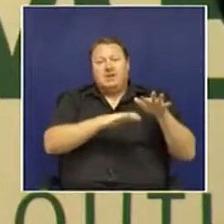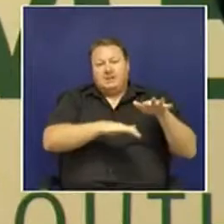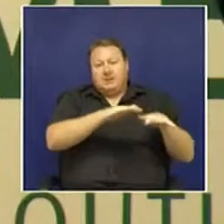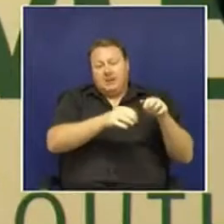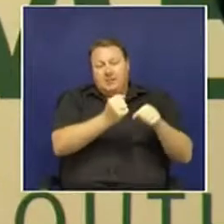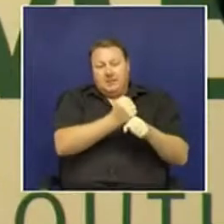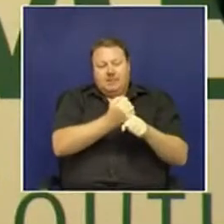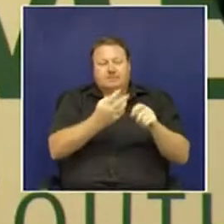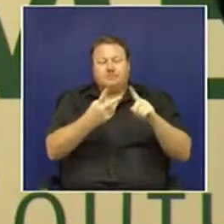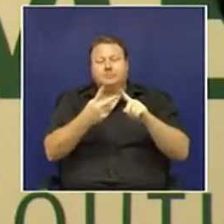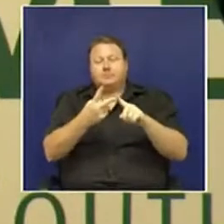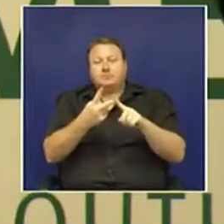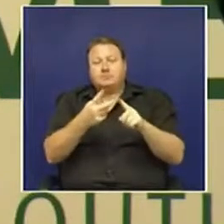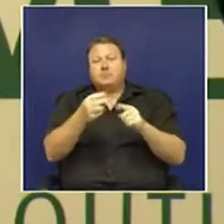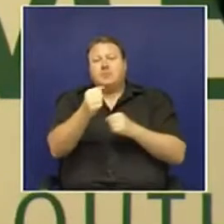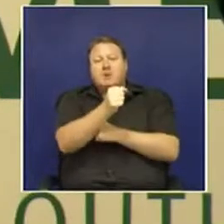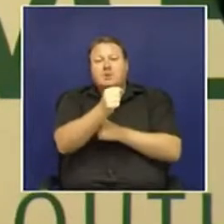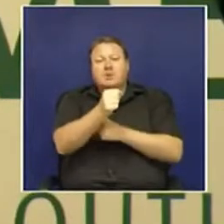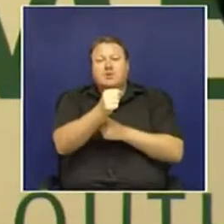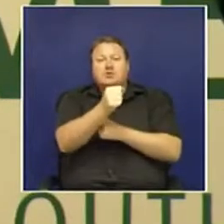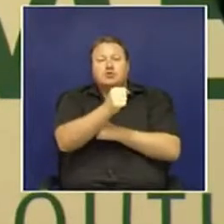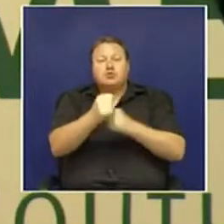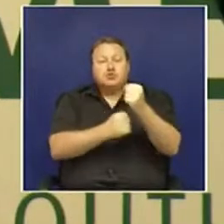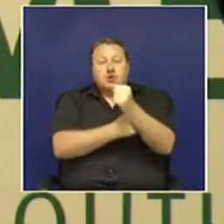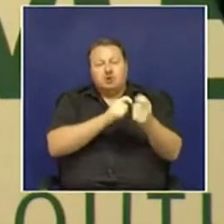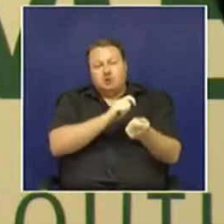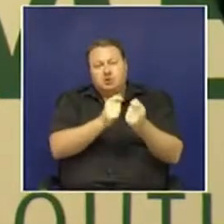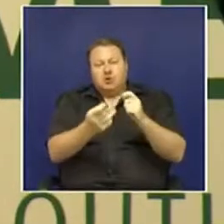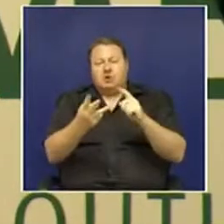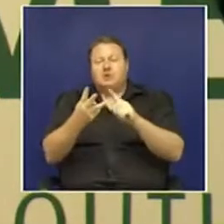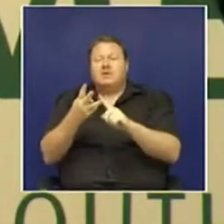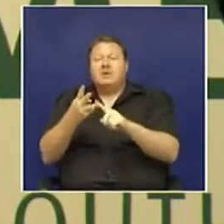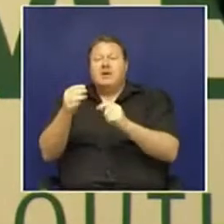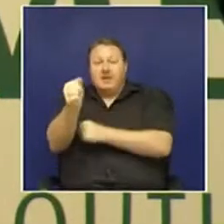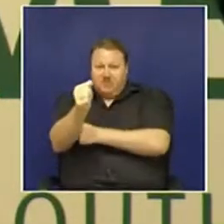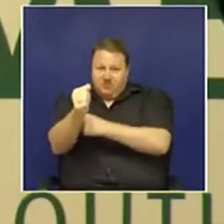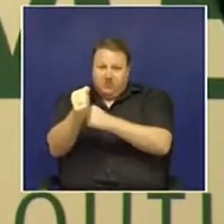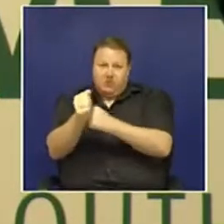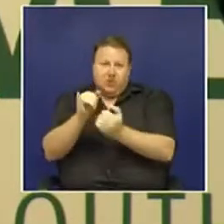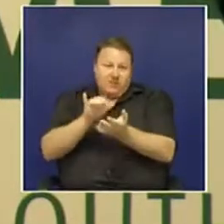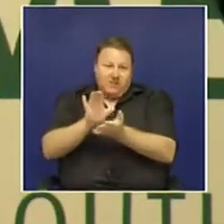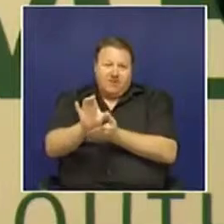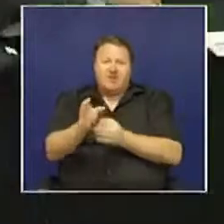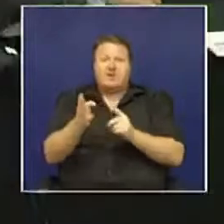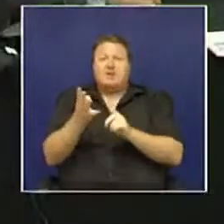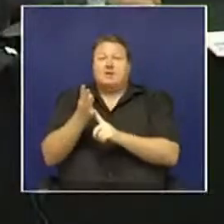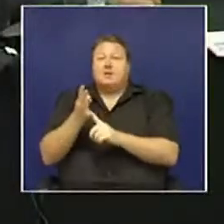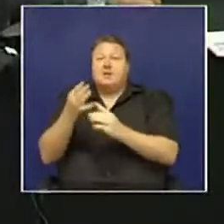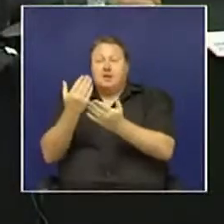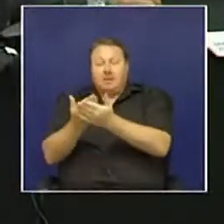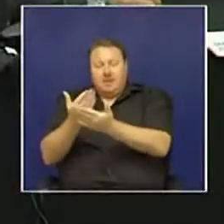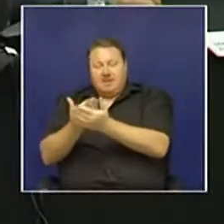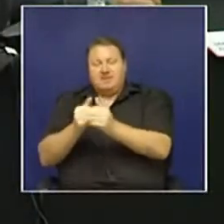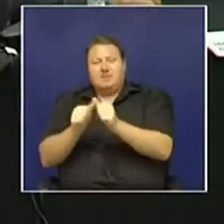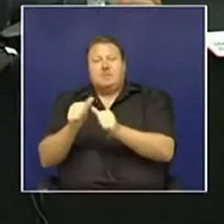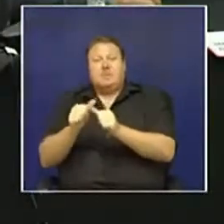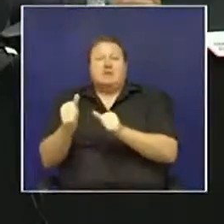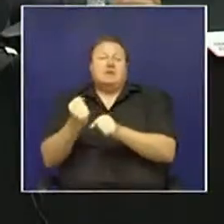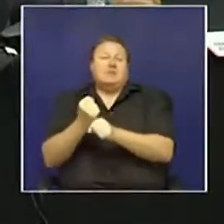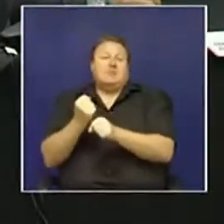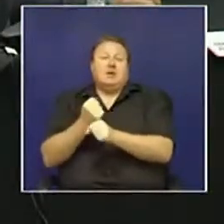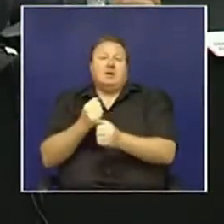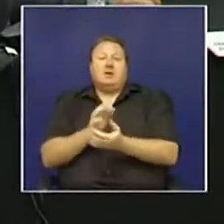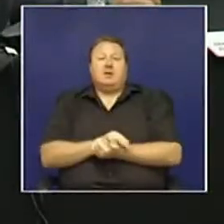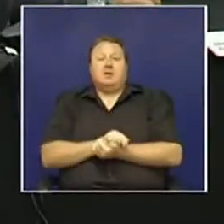reforms, investing in growth-enhancing infrastructure, and build state capacity. These pillars